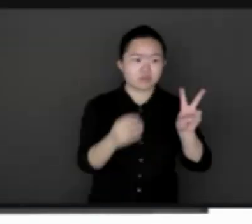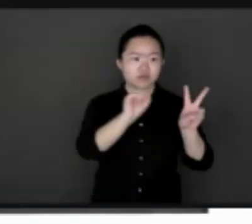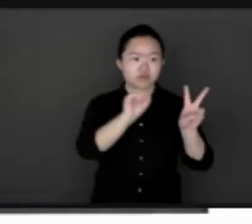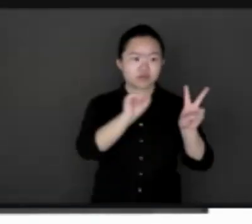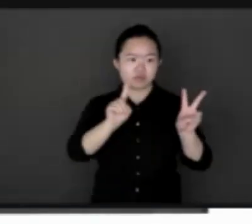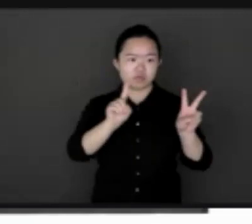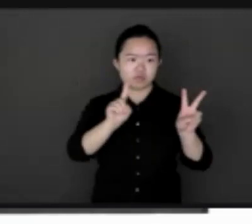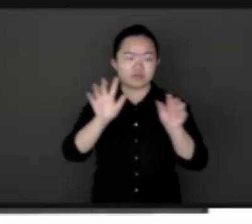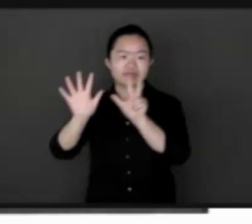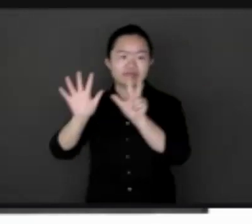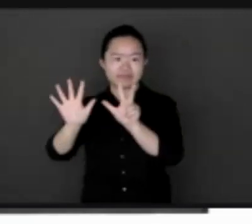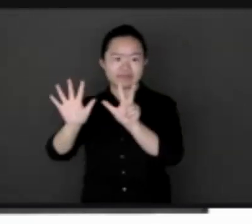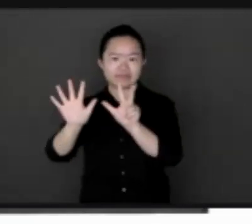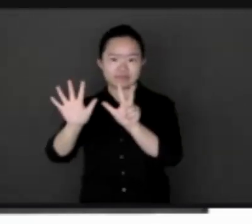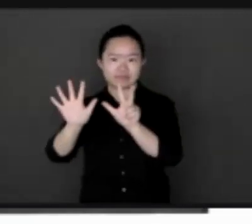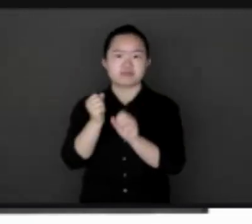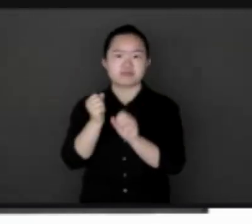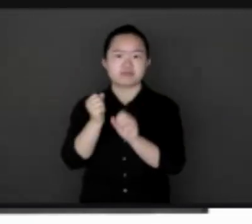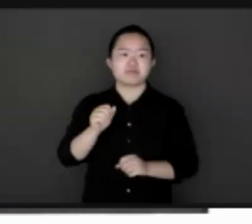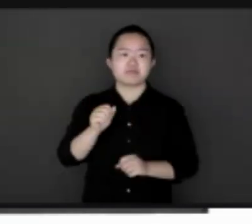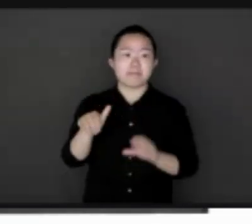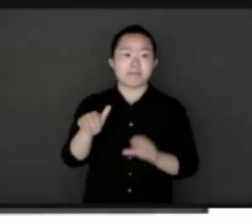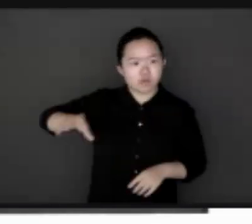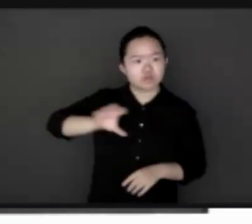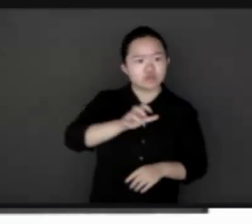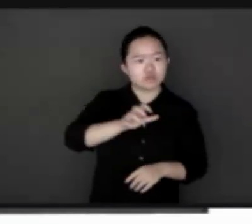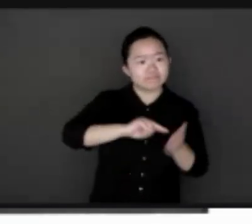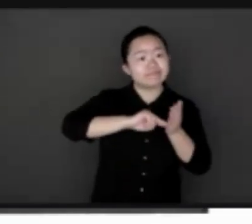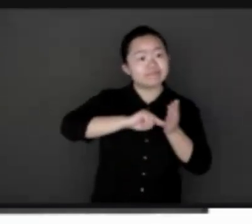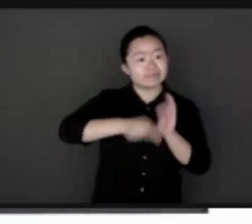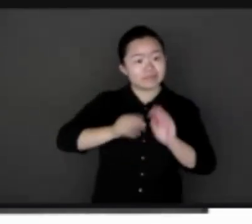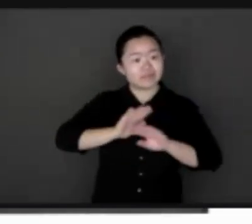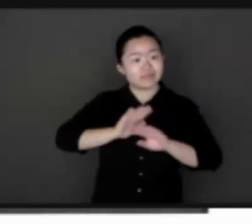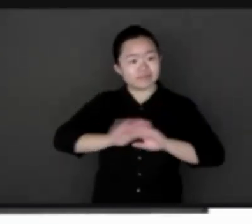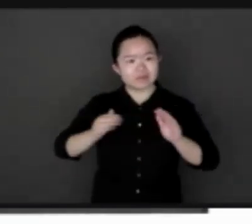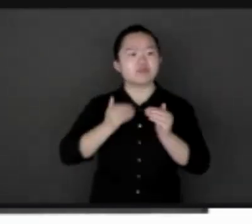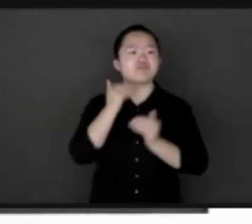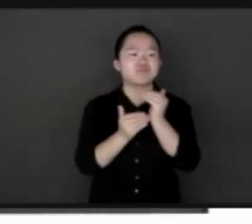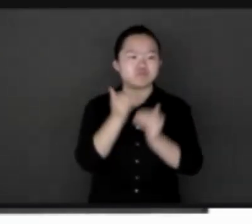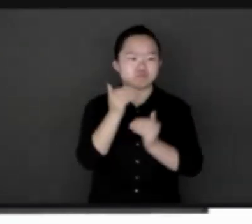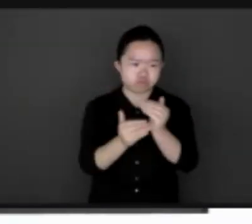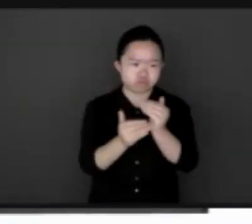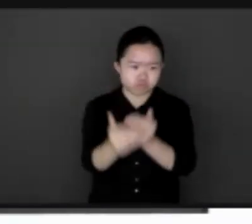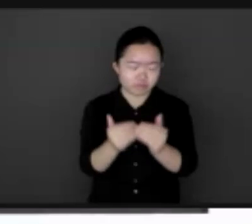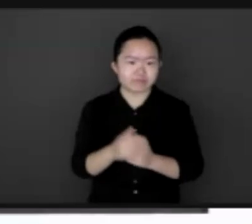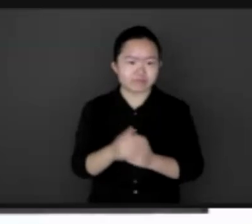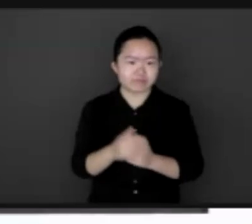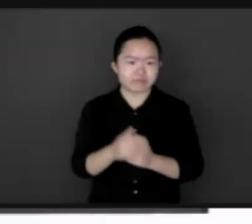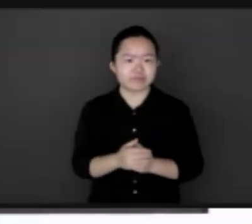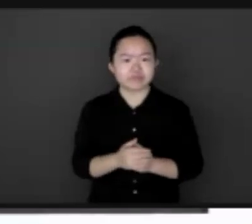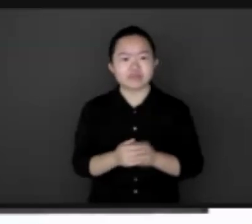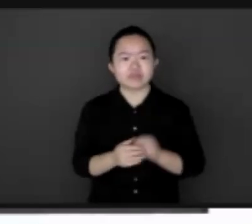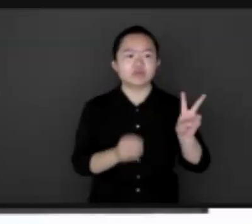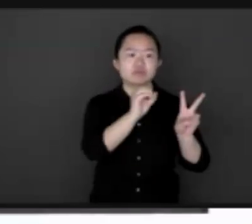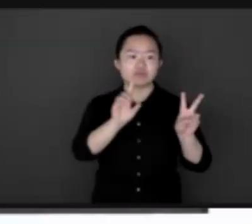starts happening and starts working on the ground. And then in 2019, we had a grace period, of course, of 1